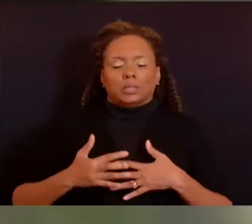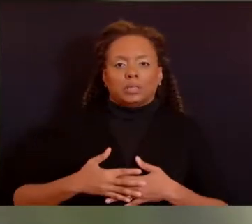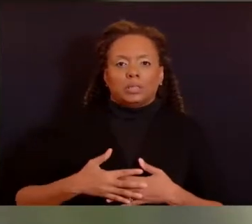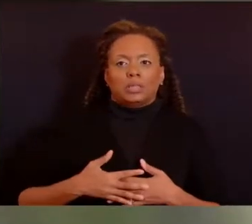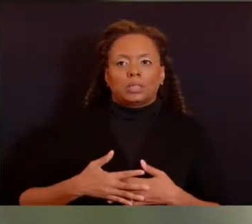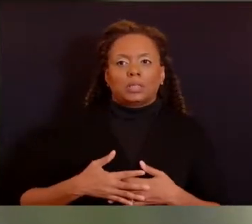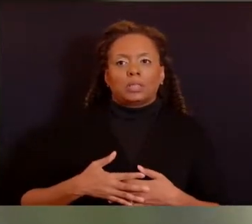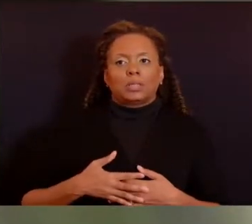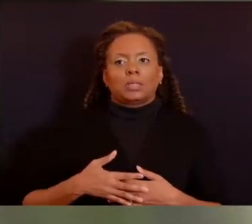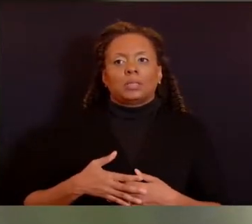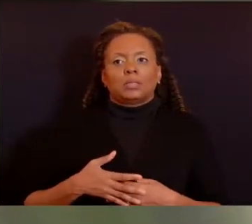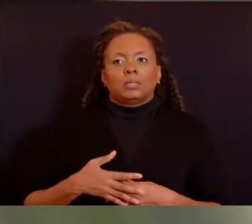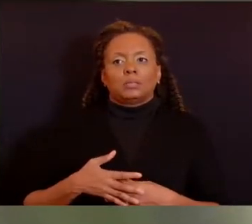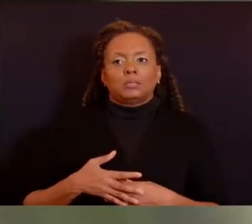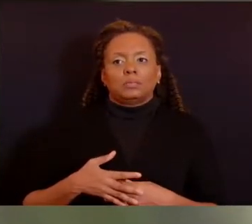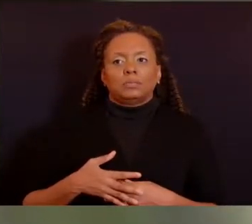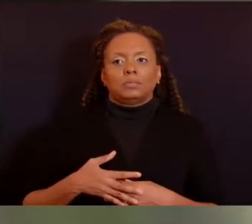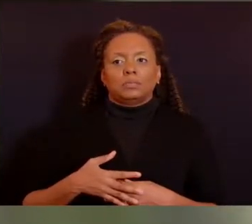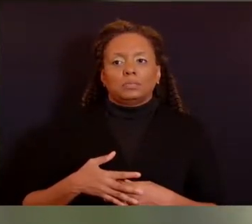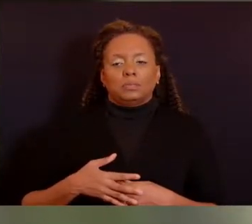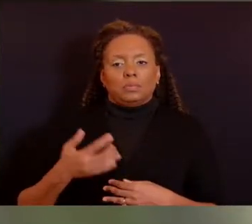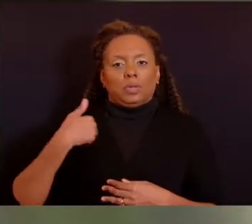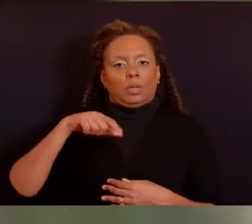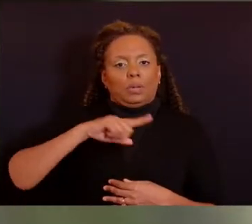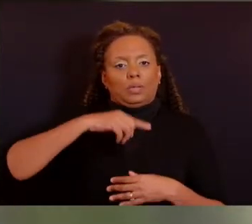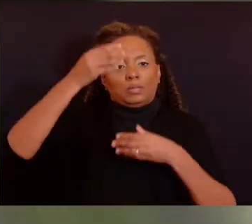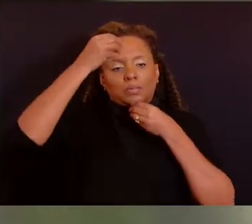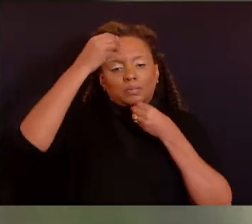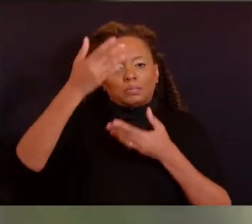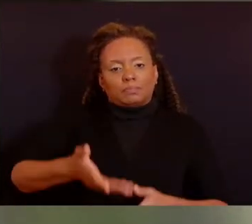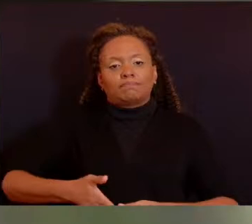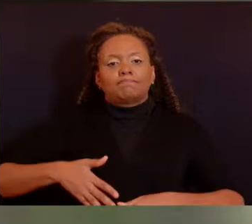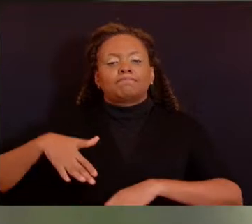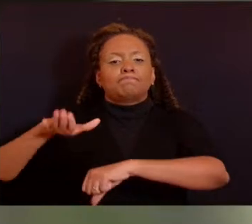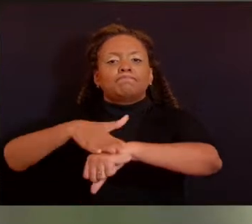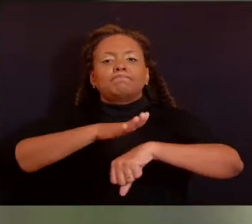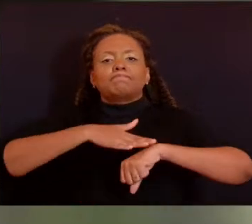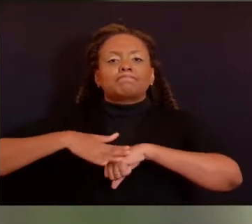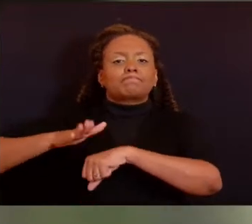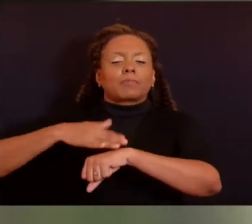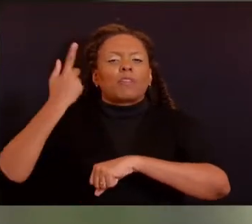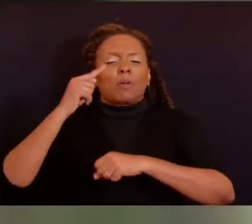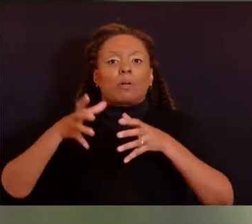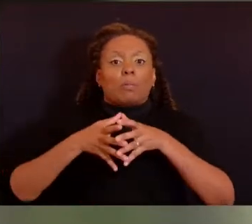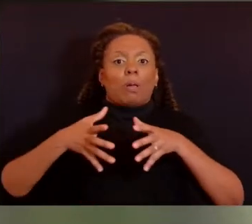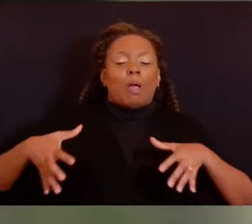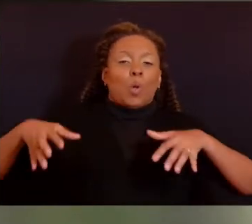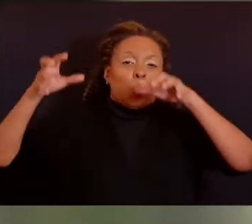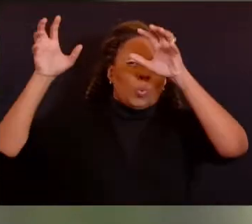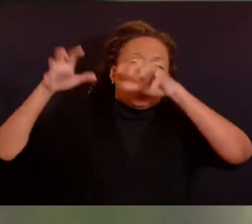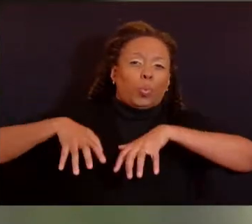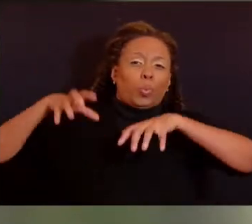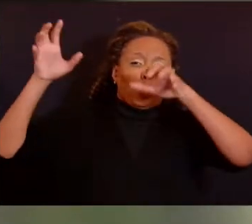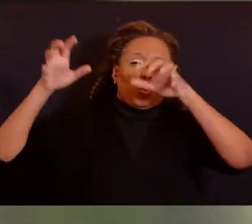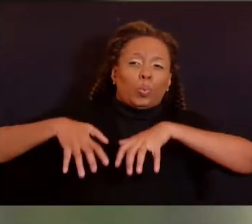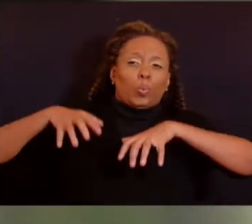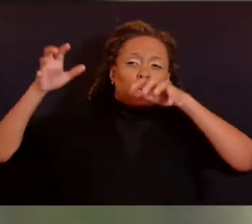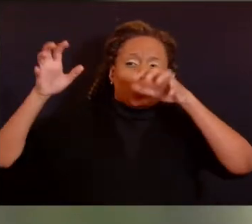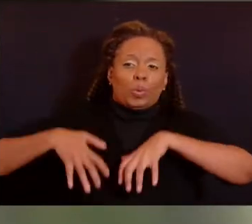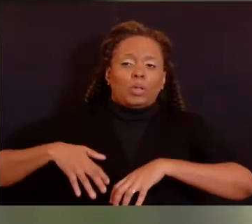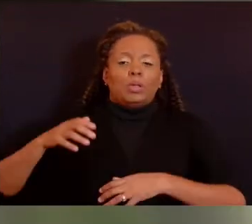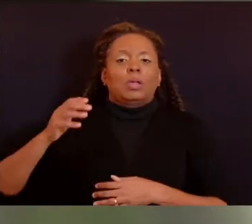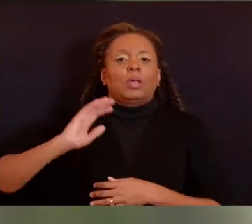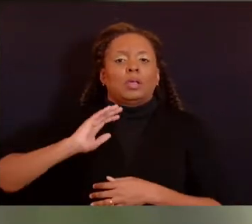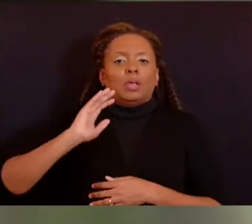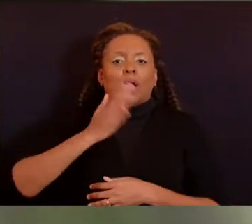Office, we actually issued a excess rainfall be aware notification. This was actually on our website